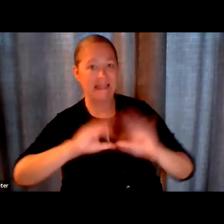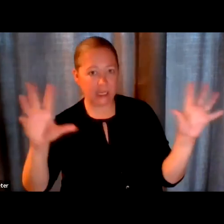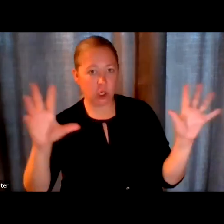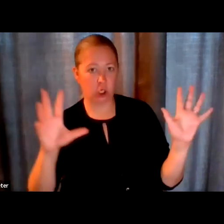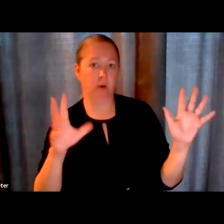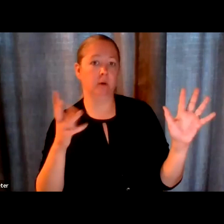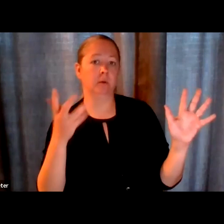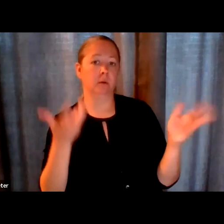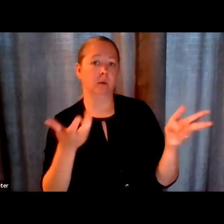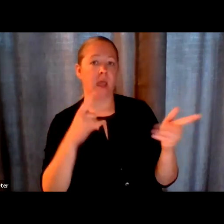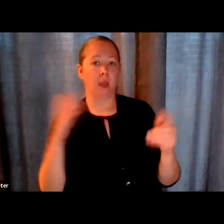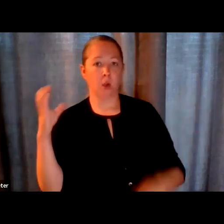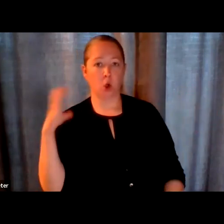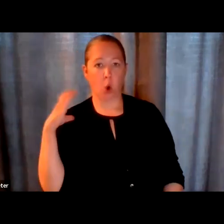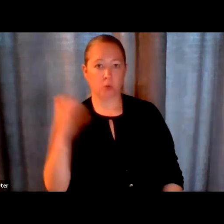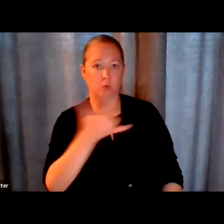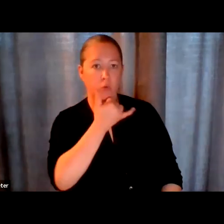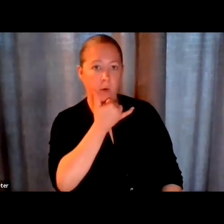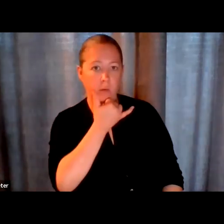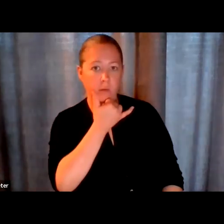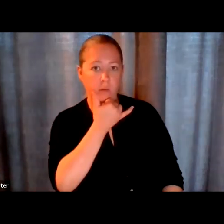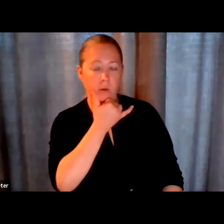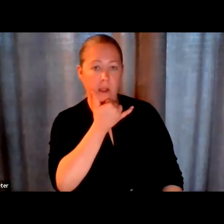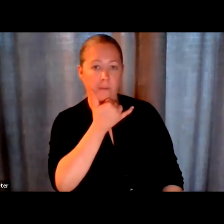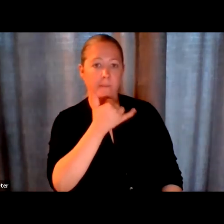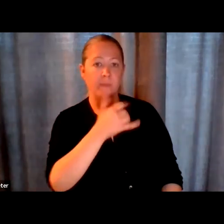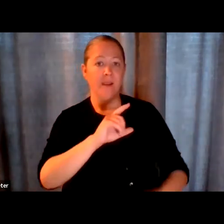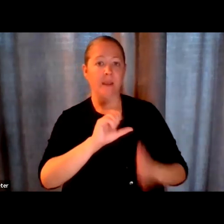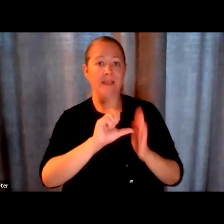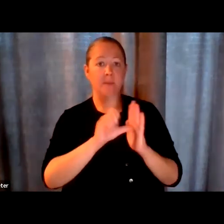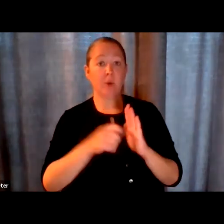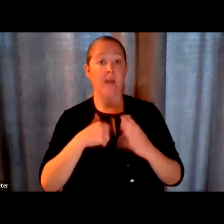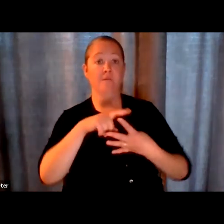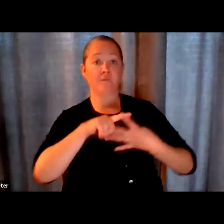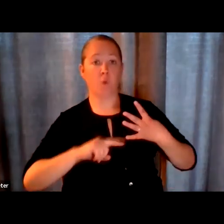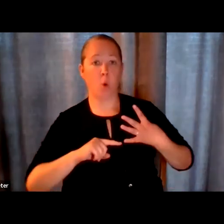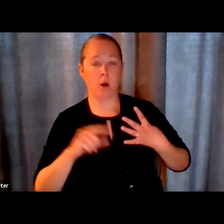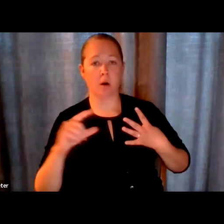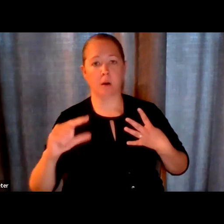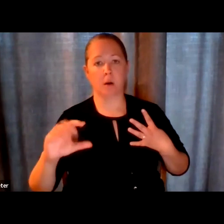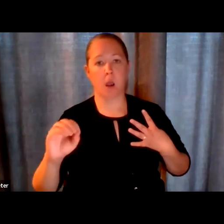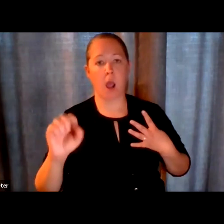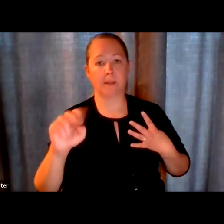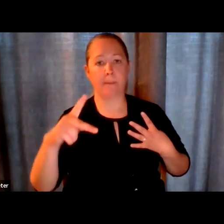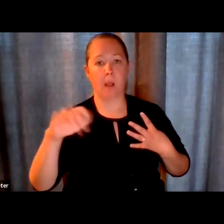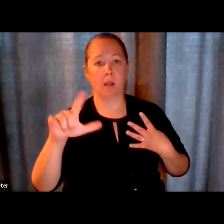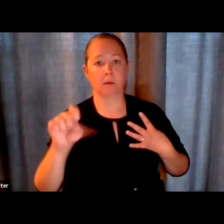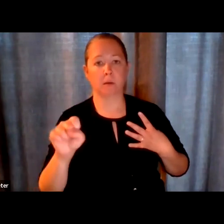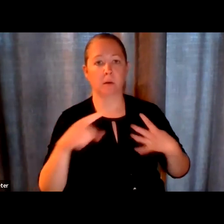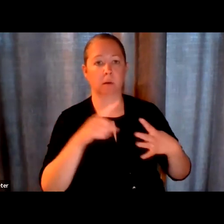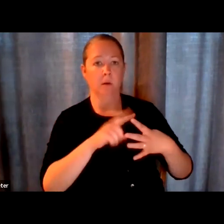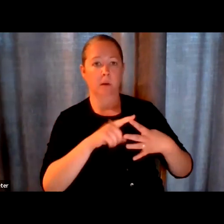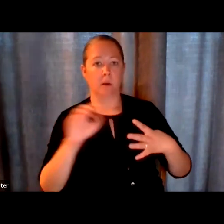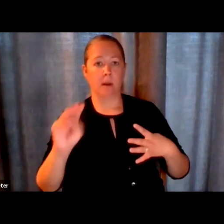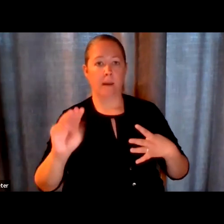You know, and especially he was absolutely clear in there are 4 gospels. Of those 4 gospels, the Matthew gospel is the one that's